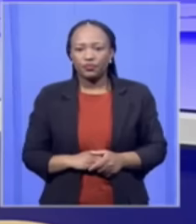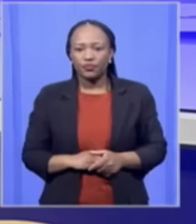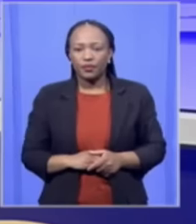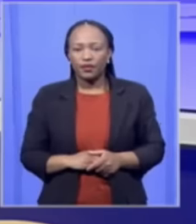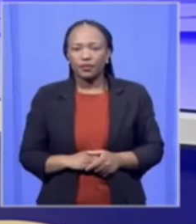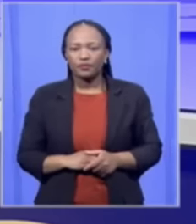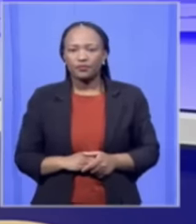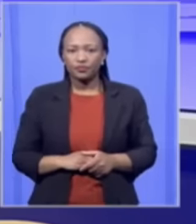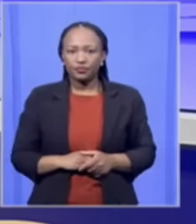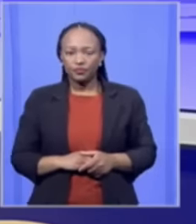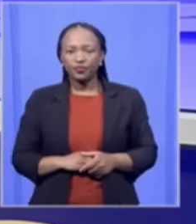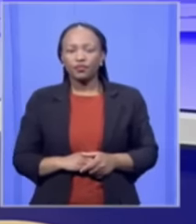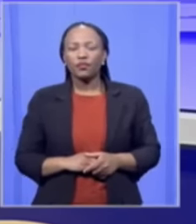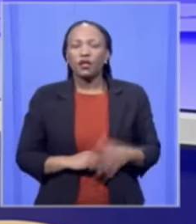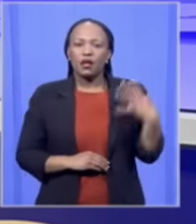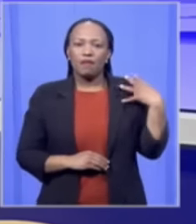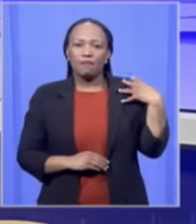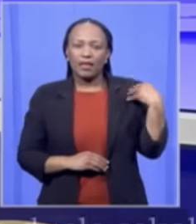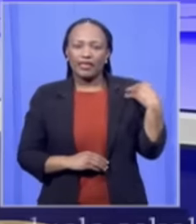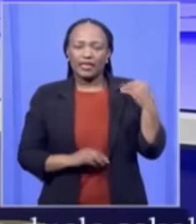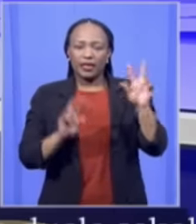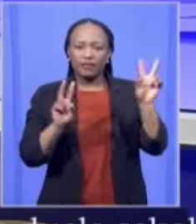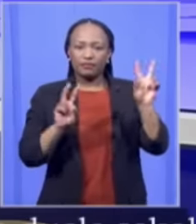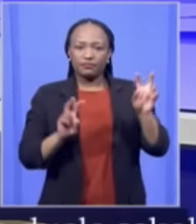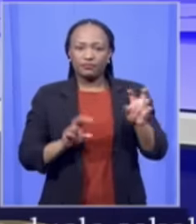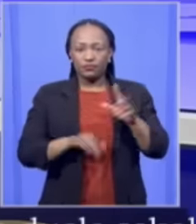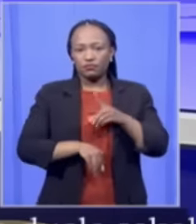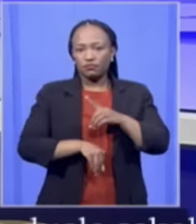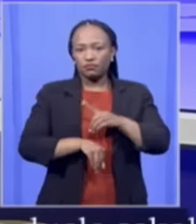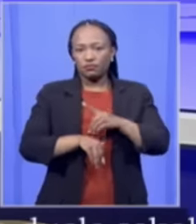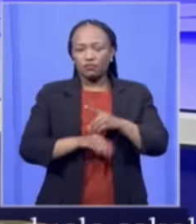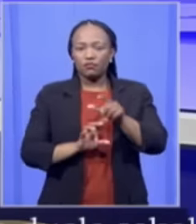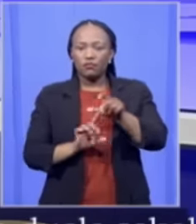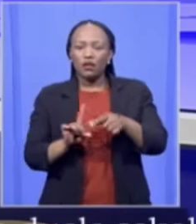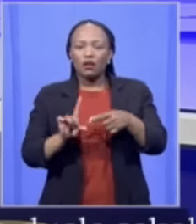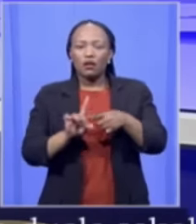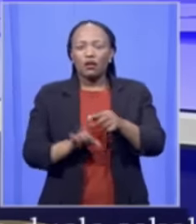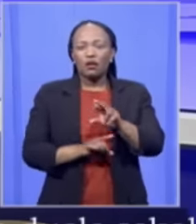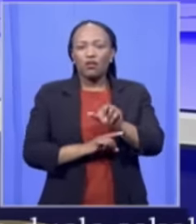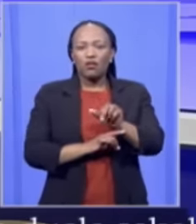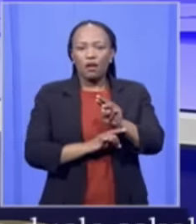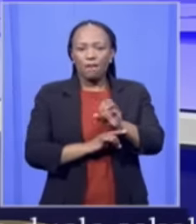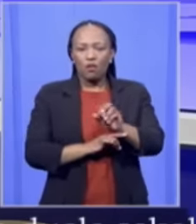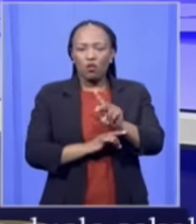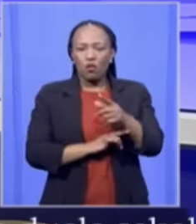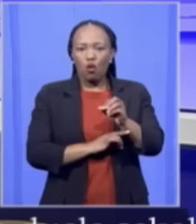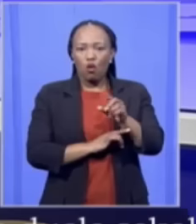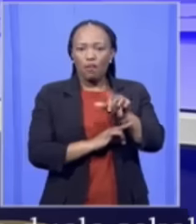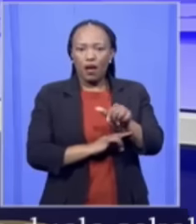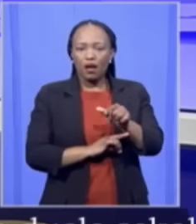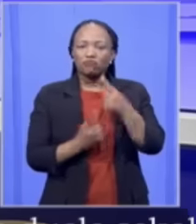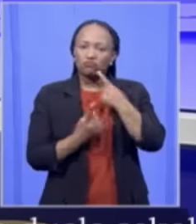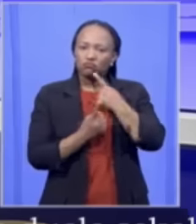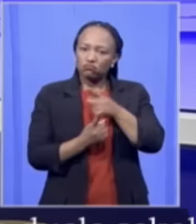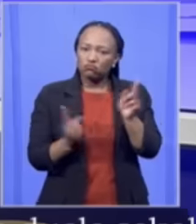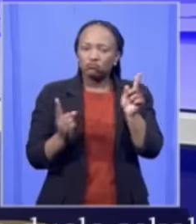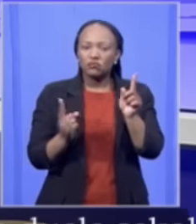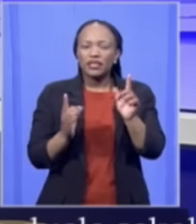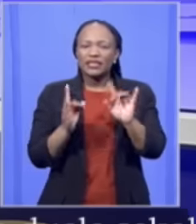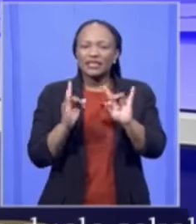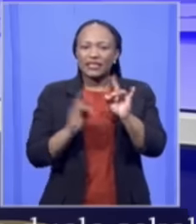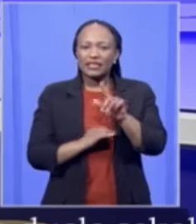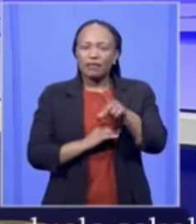Tona ya motlakase Ngaka Kgosientsho Ramokgopa o tlhomamisitse fa City Power le Eskom di fitlheletse tumalano ya go duela